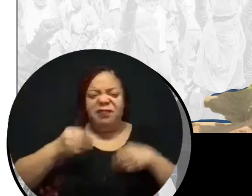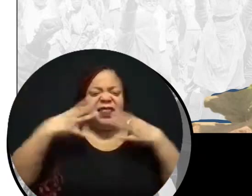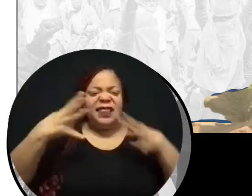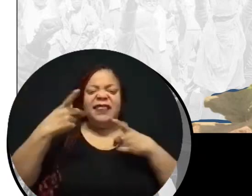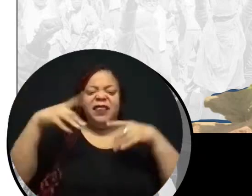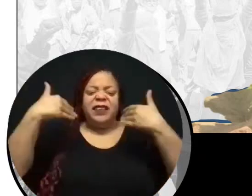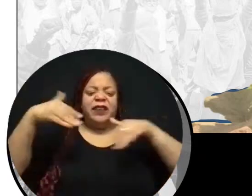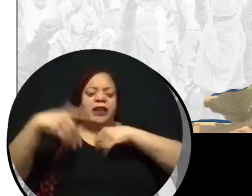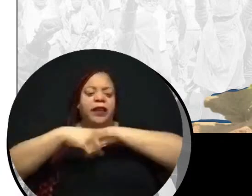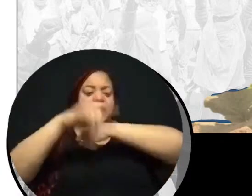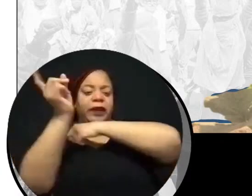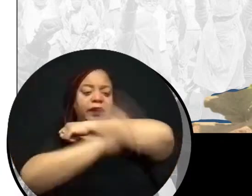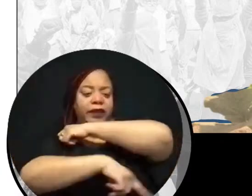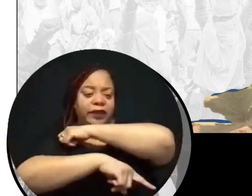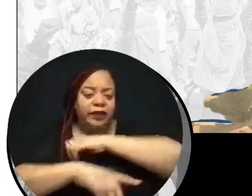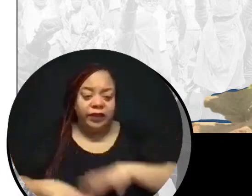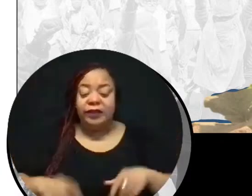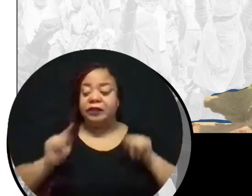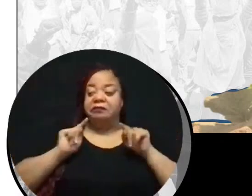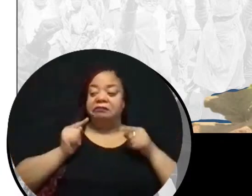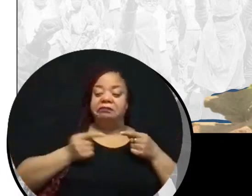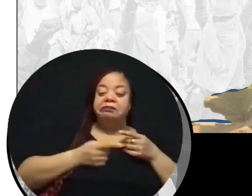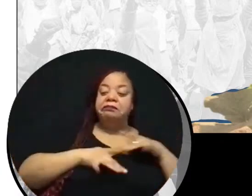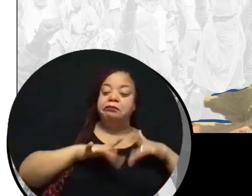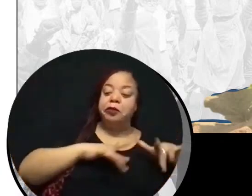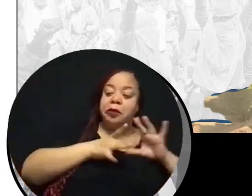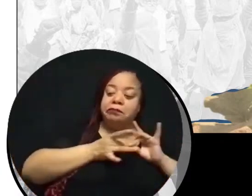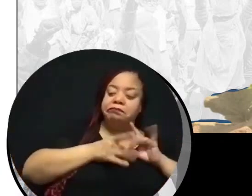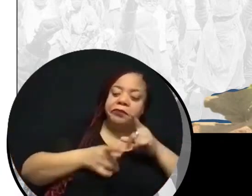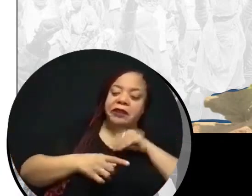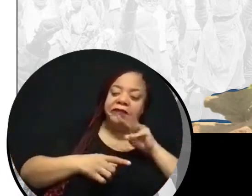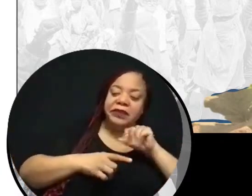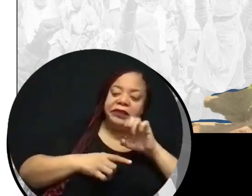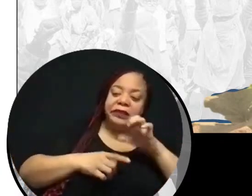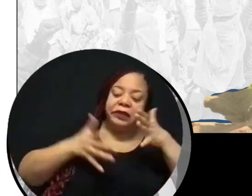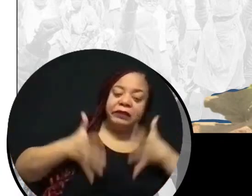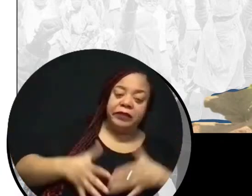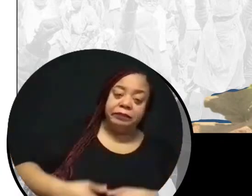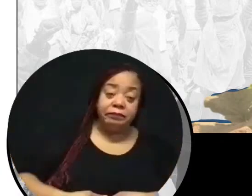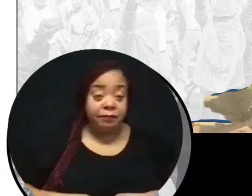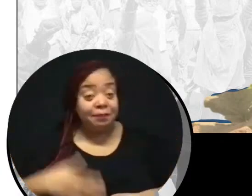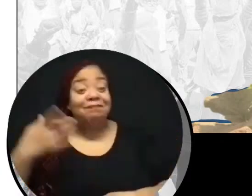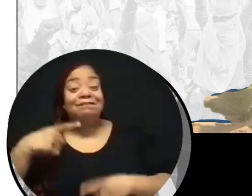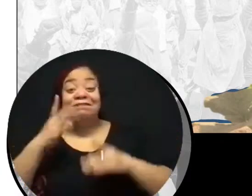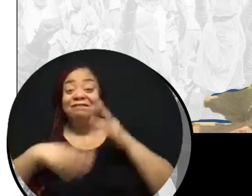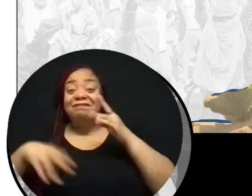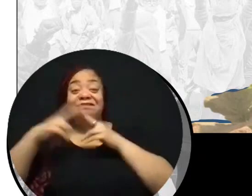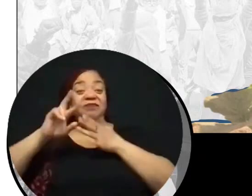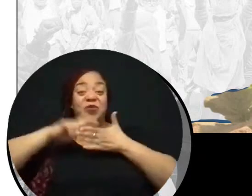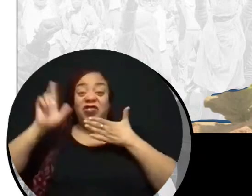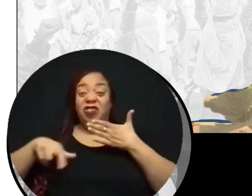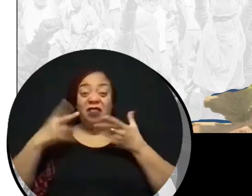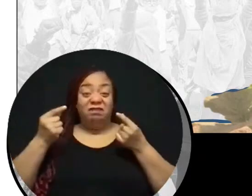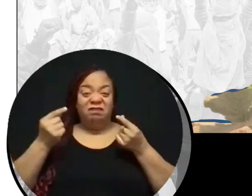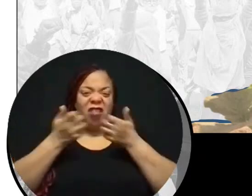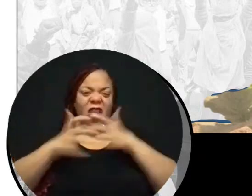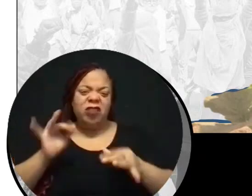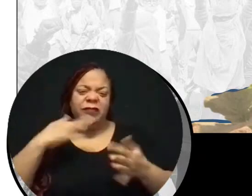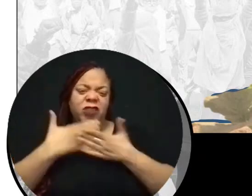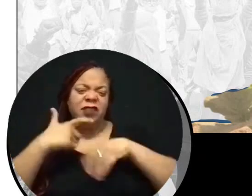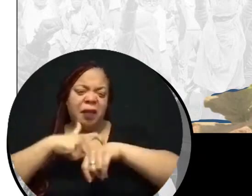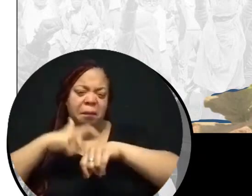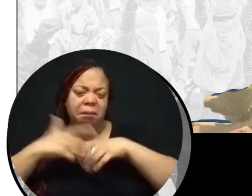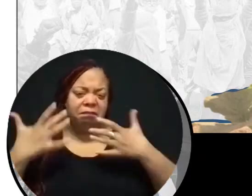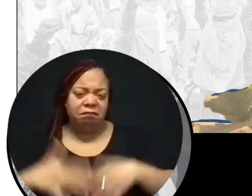serious infraction, and just multiple other things. Like you can't get a job for a while, so they